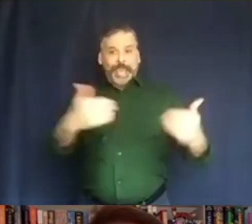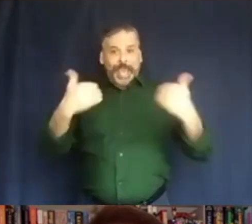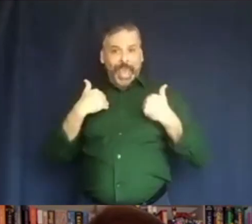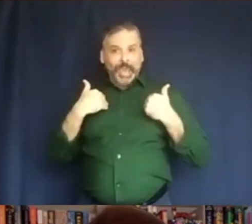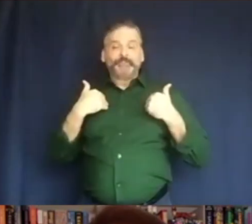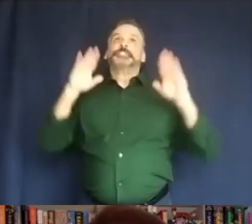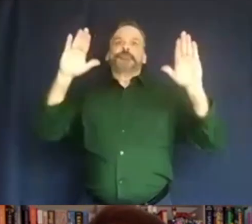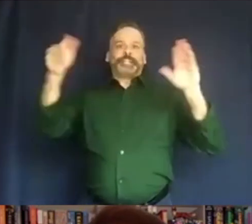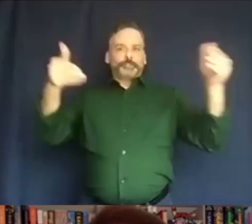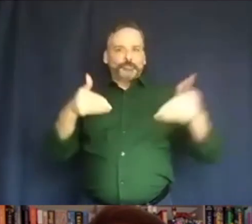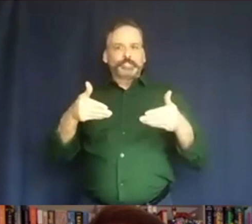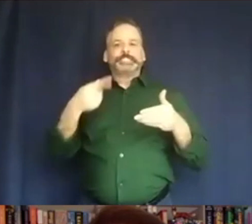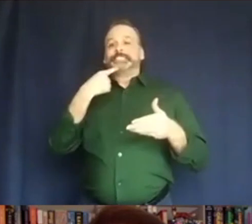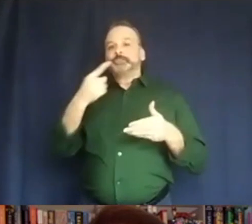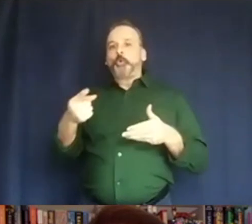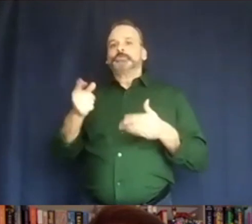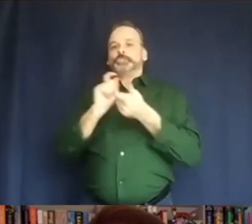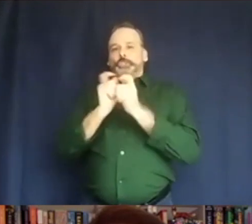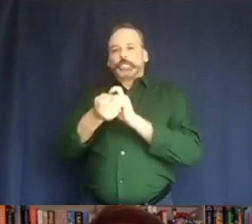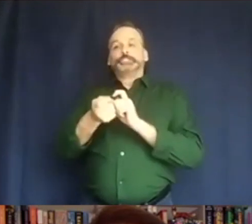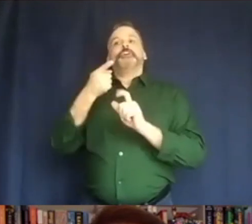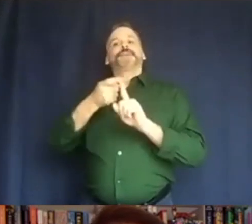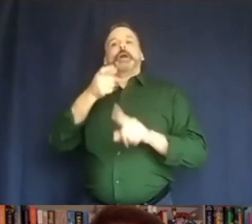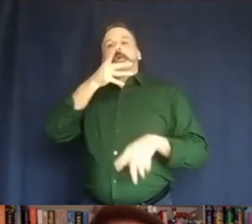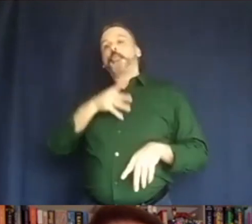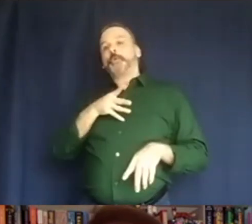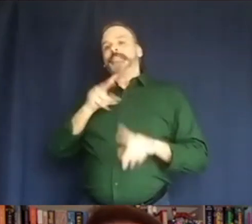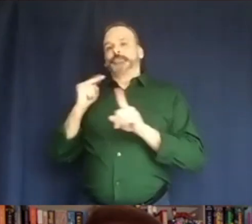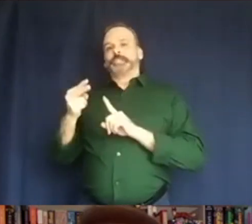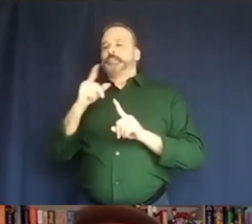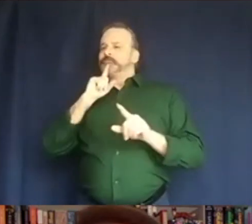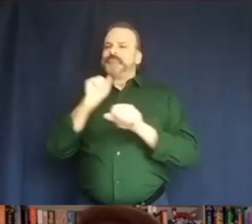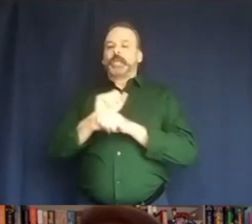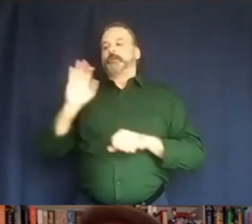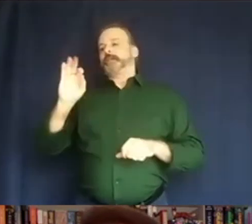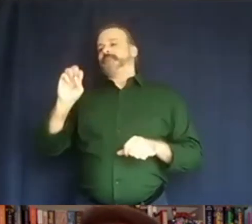retelling. It's told from a woman's perspective. It's very feminist. And